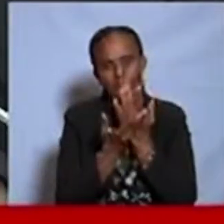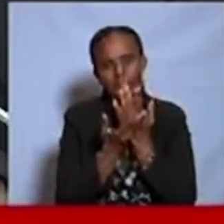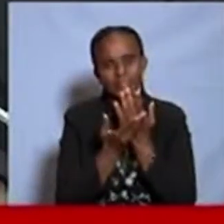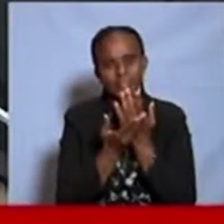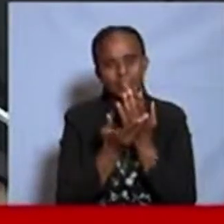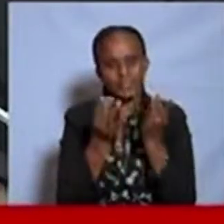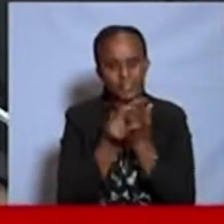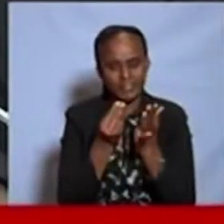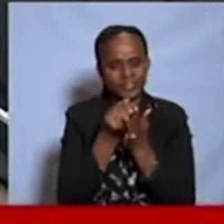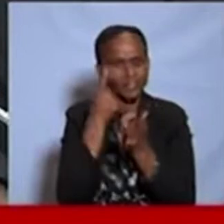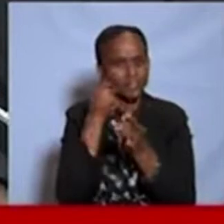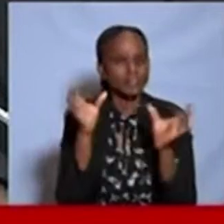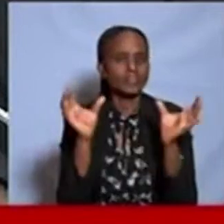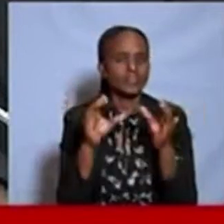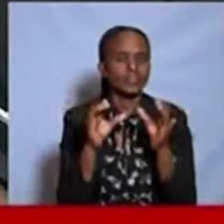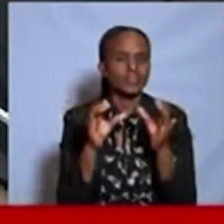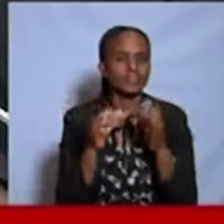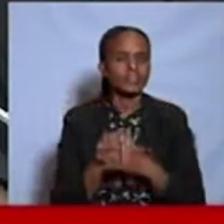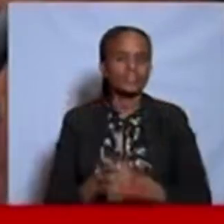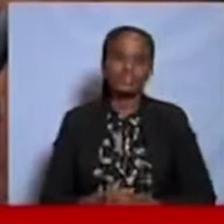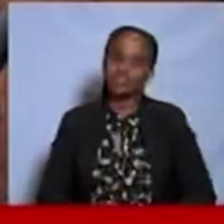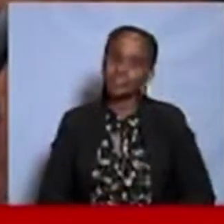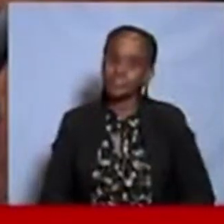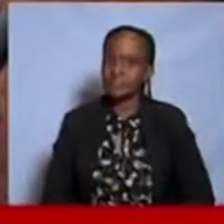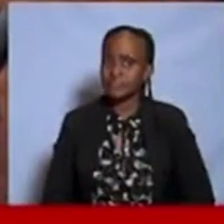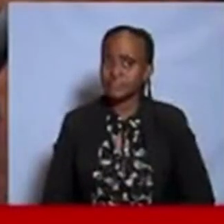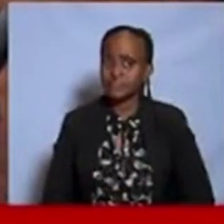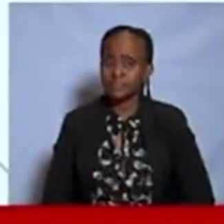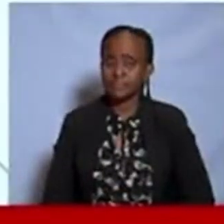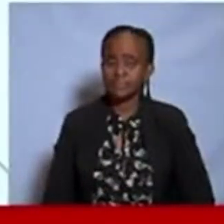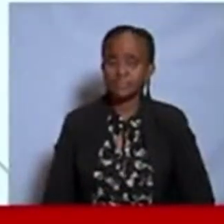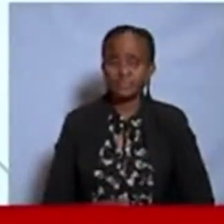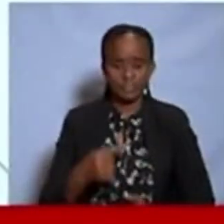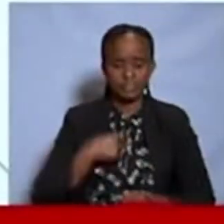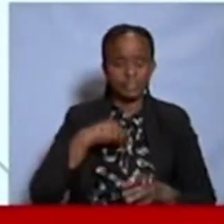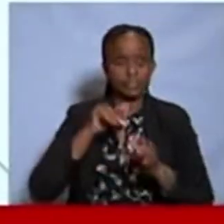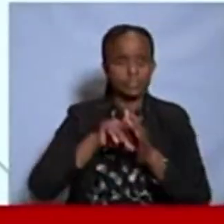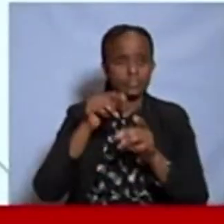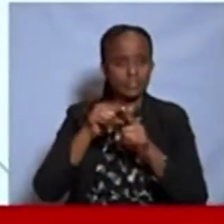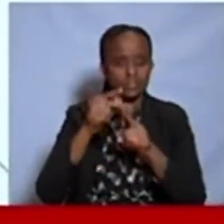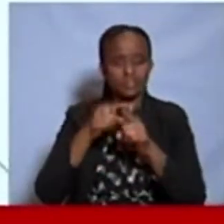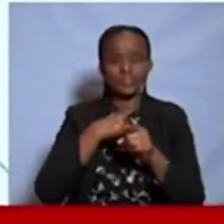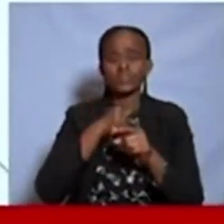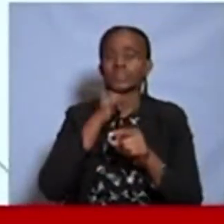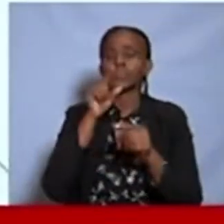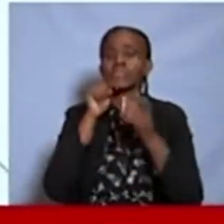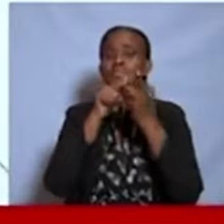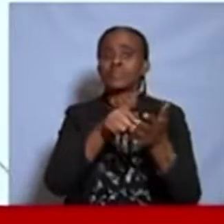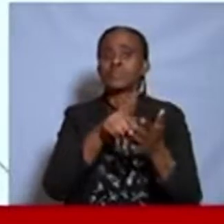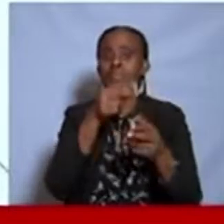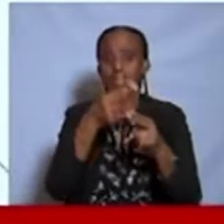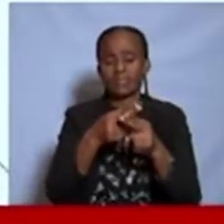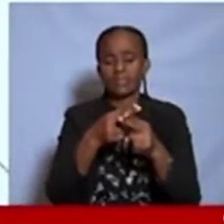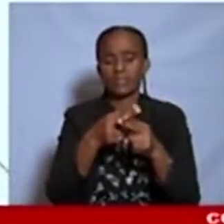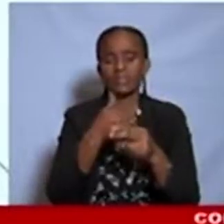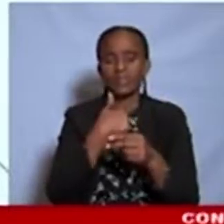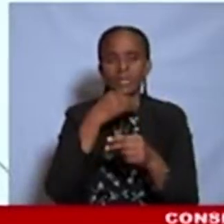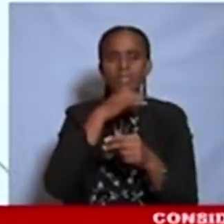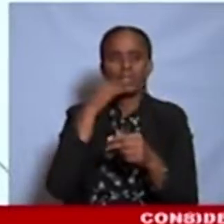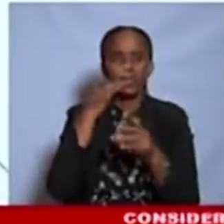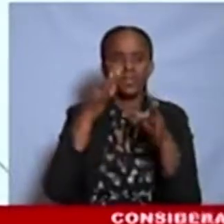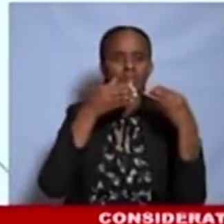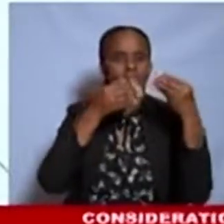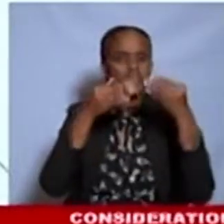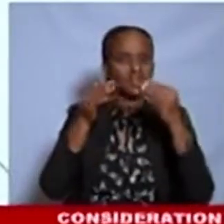for the council. No, but look, in December when I was there, I will not mention a name. There was a farmer who sold